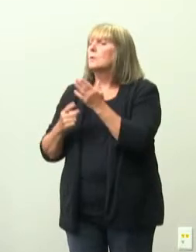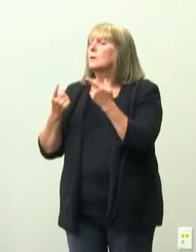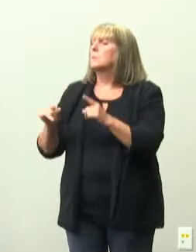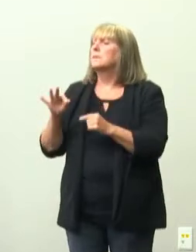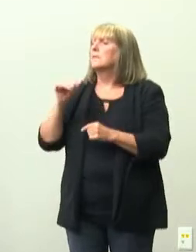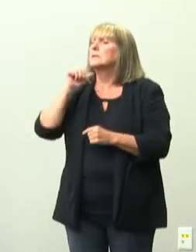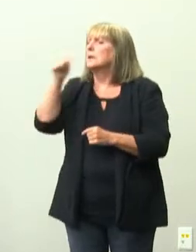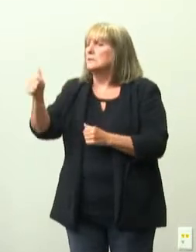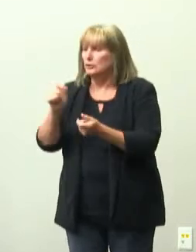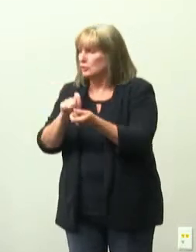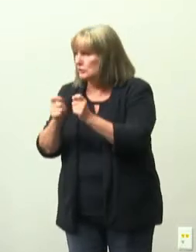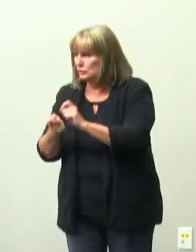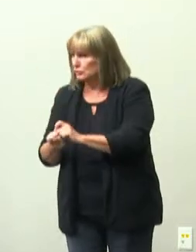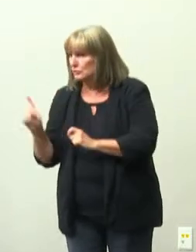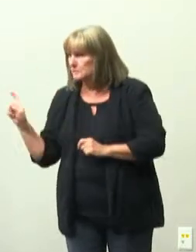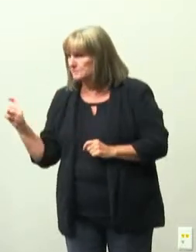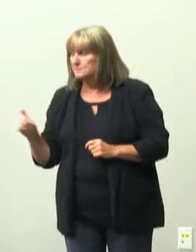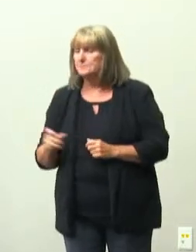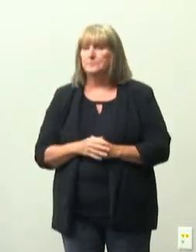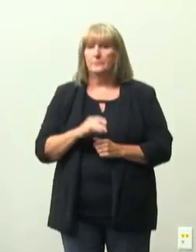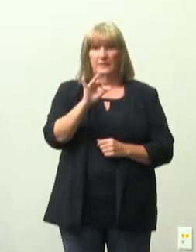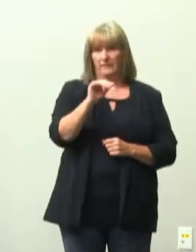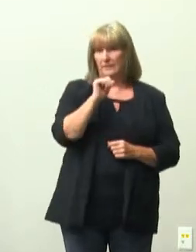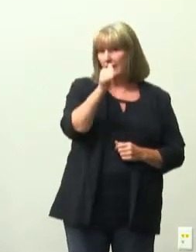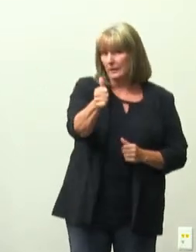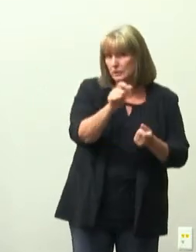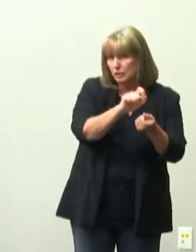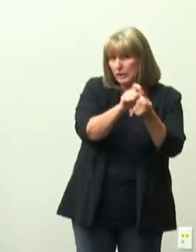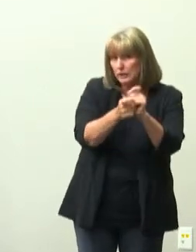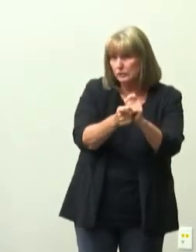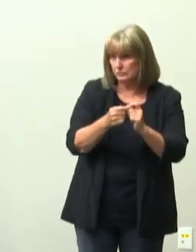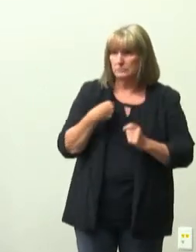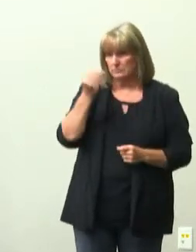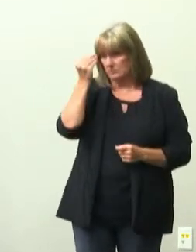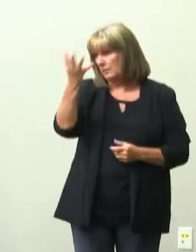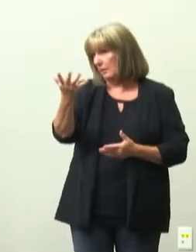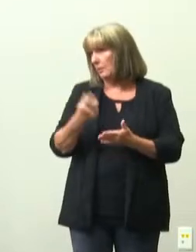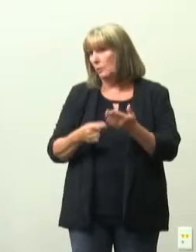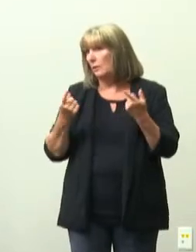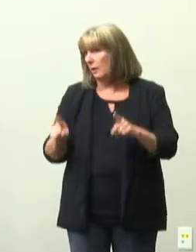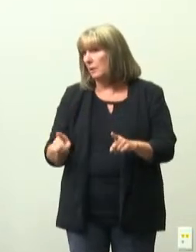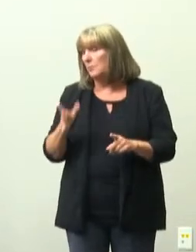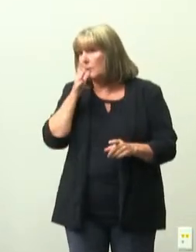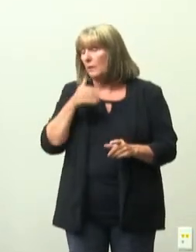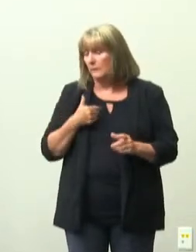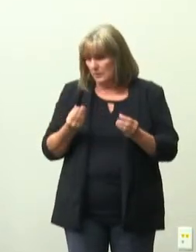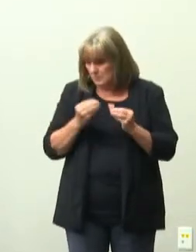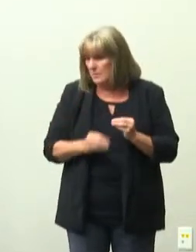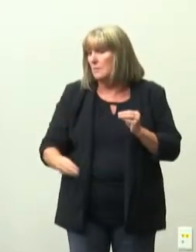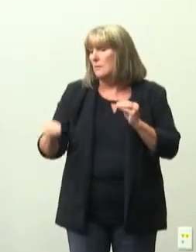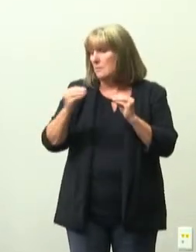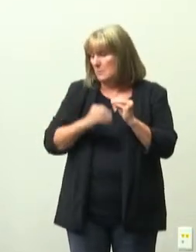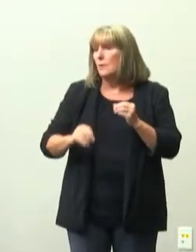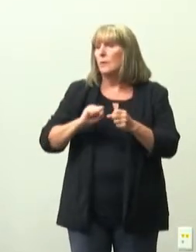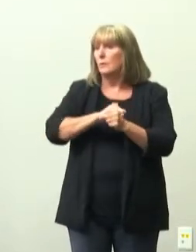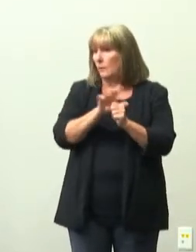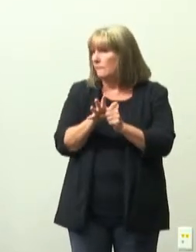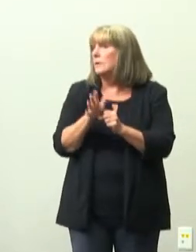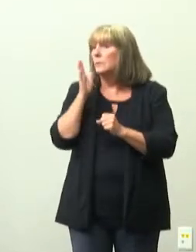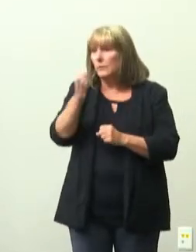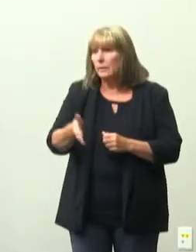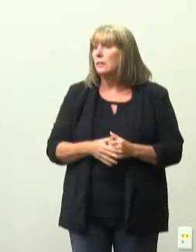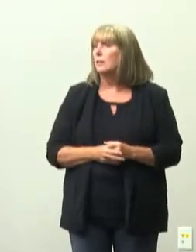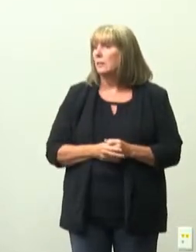change? Well, I think if it doesn't change, I can tell you what's happening. We're going to have more cases of COVID and